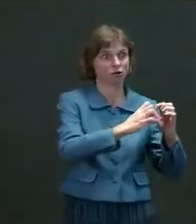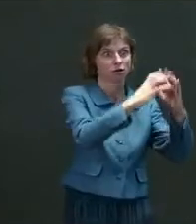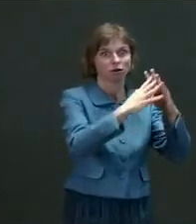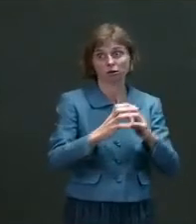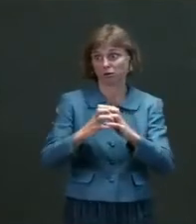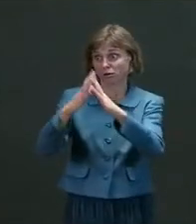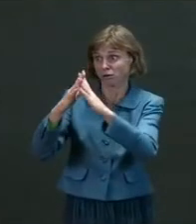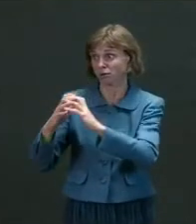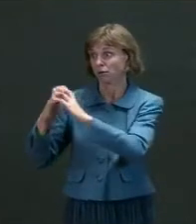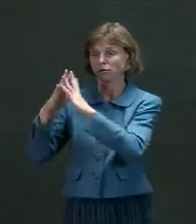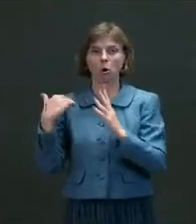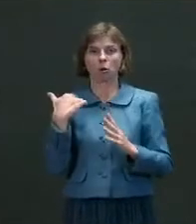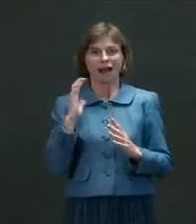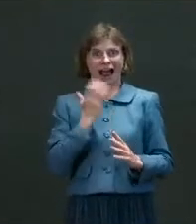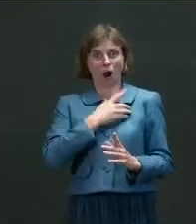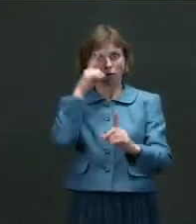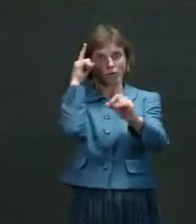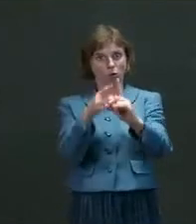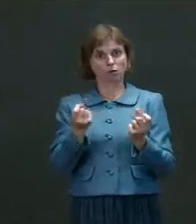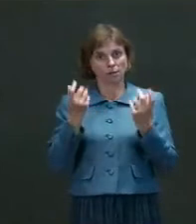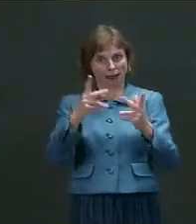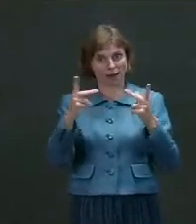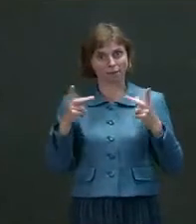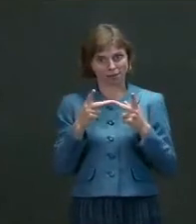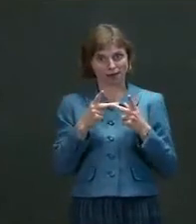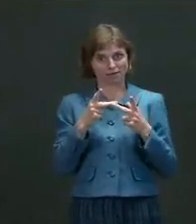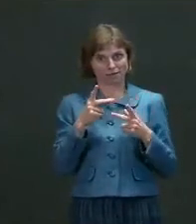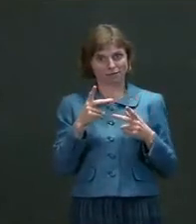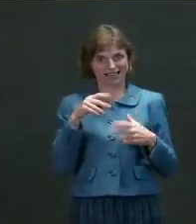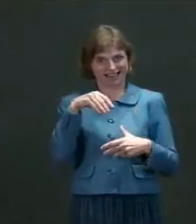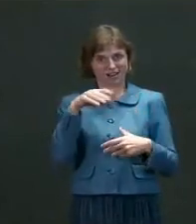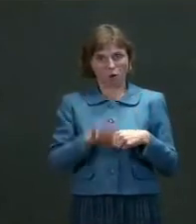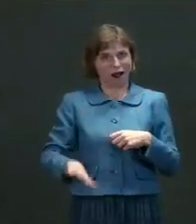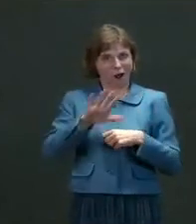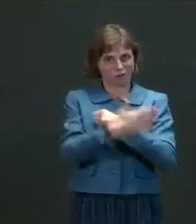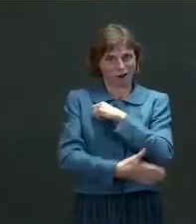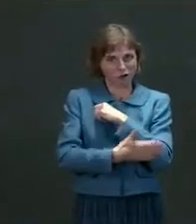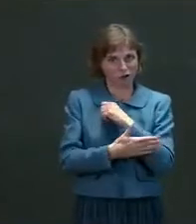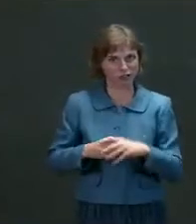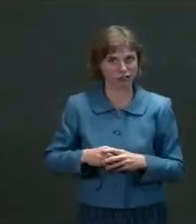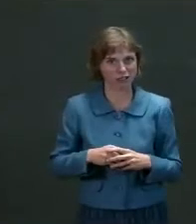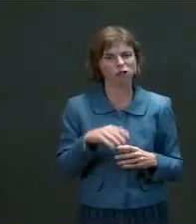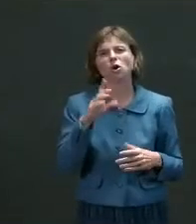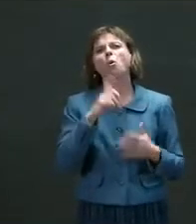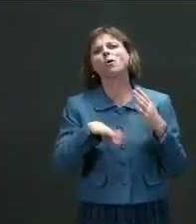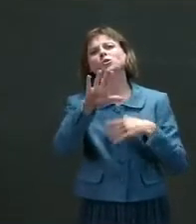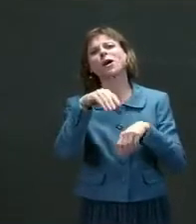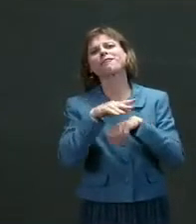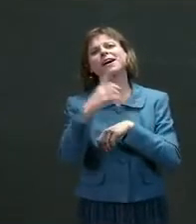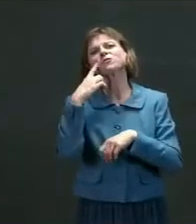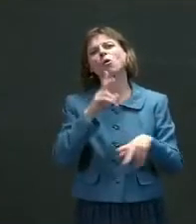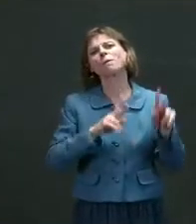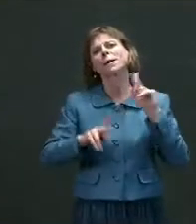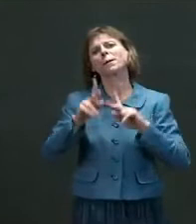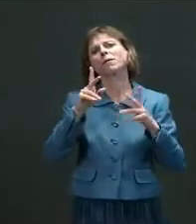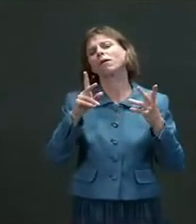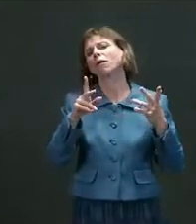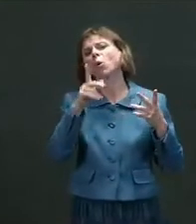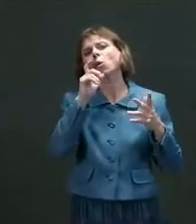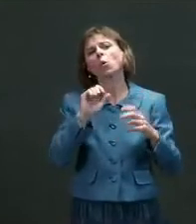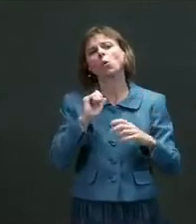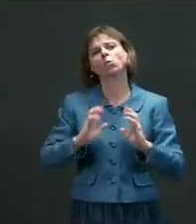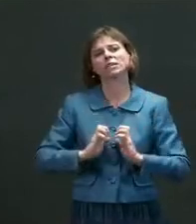on doing this around in many places around the country. So what would your advice be to others who are setting up an operation like yours? What did